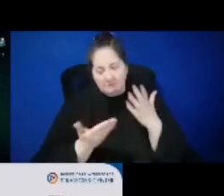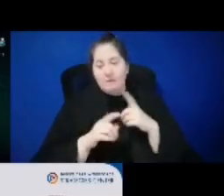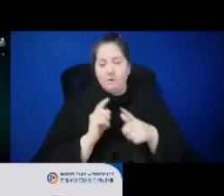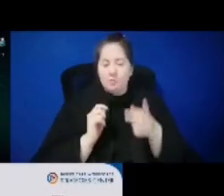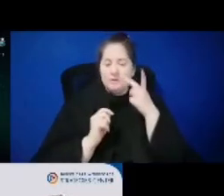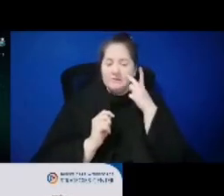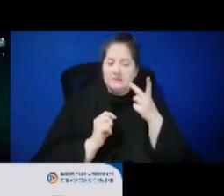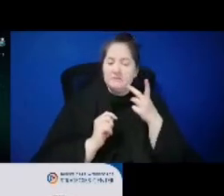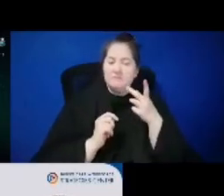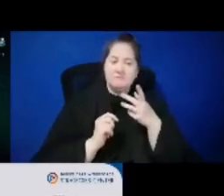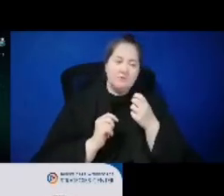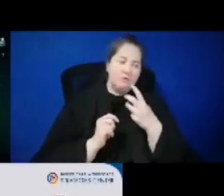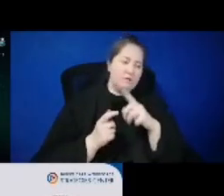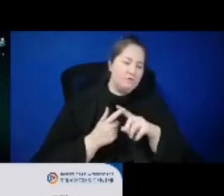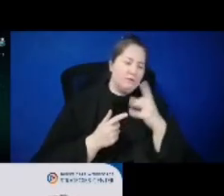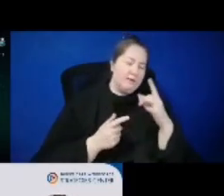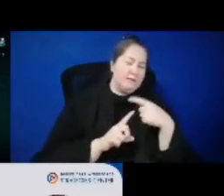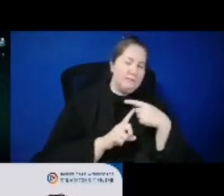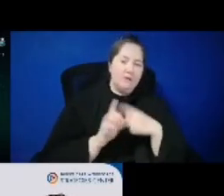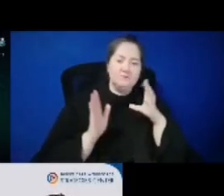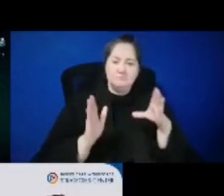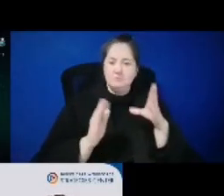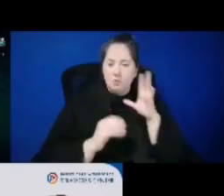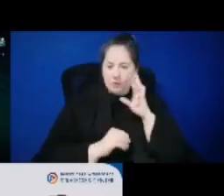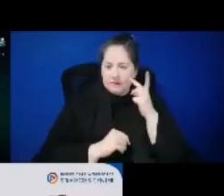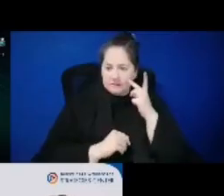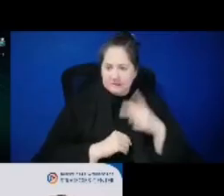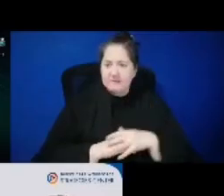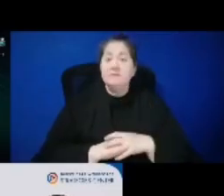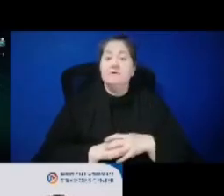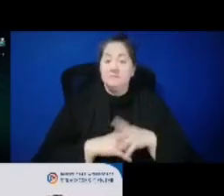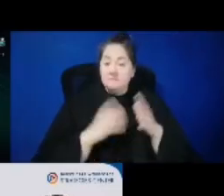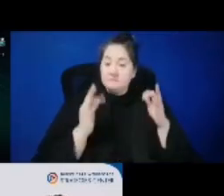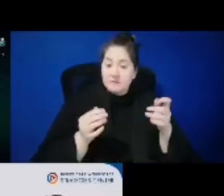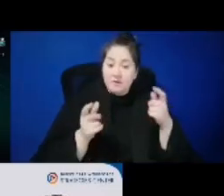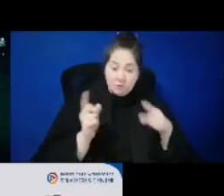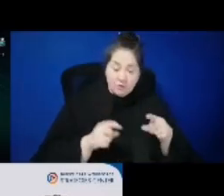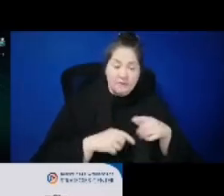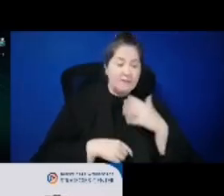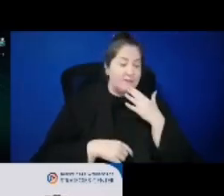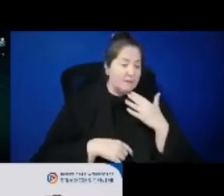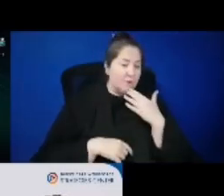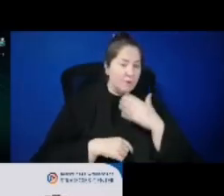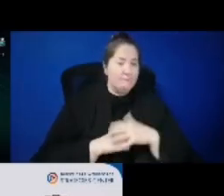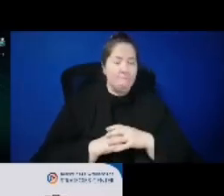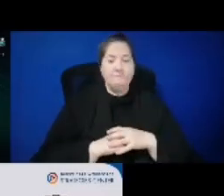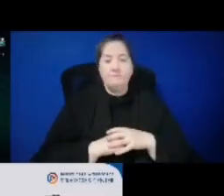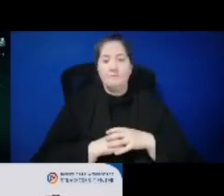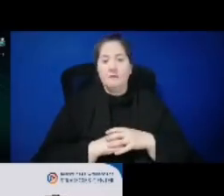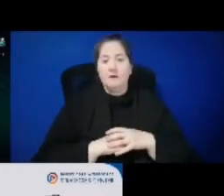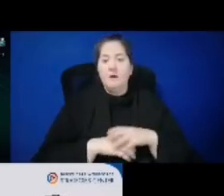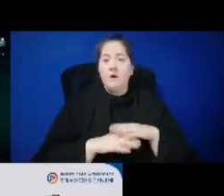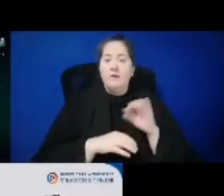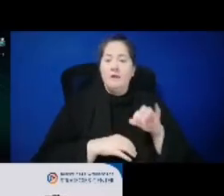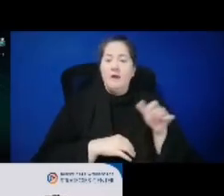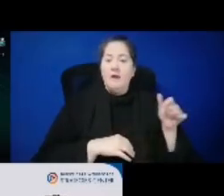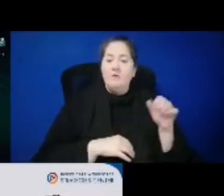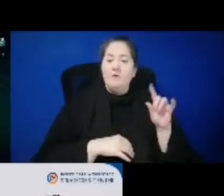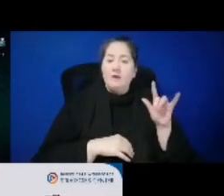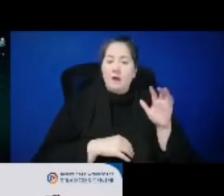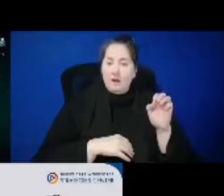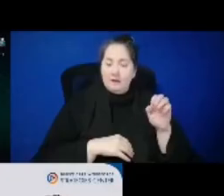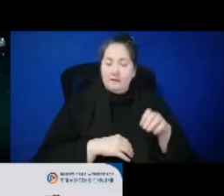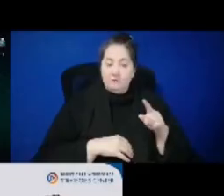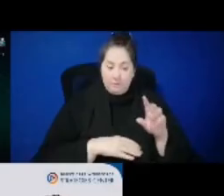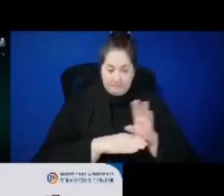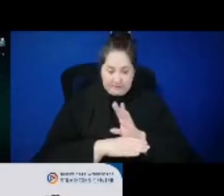start to see that over the next 12 to 18 months. Yeah, I definitely agree with you. Thank you. And on that other side of that, if you are